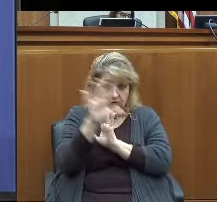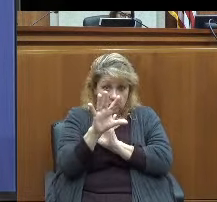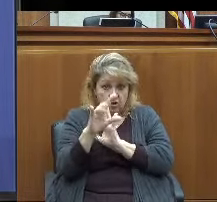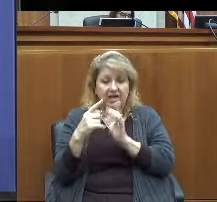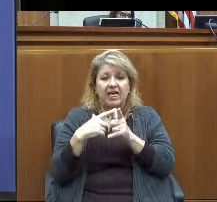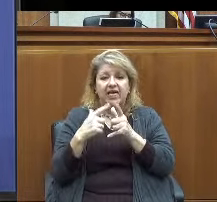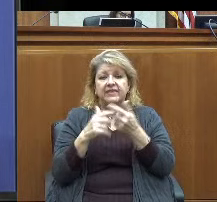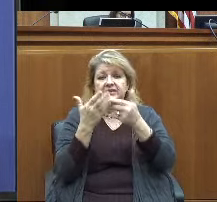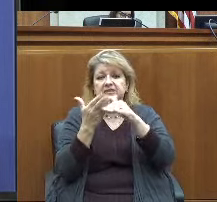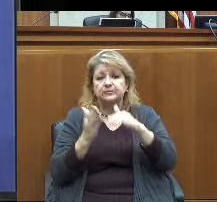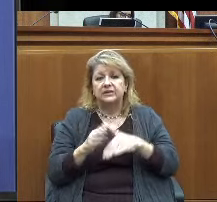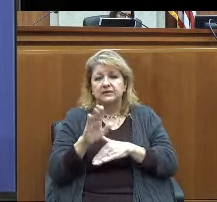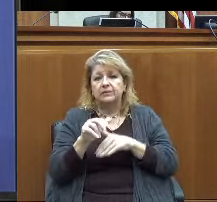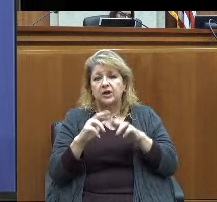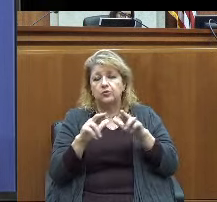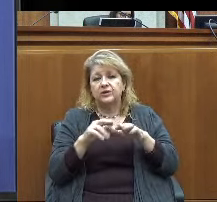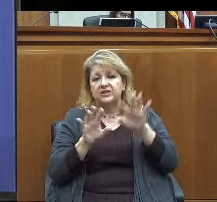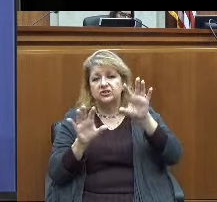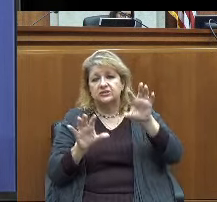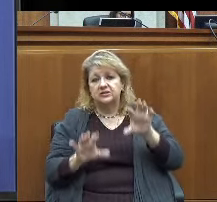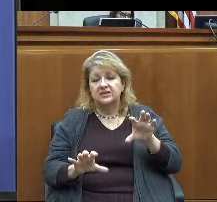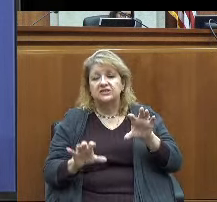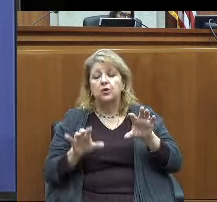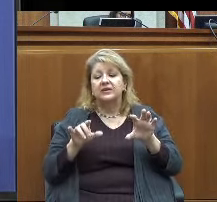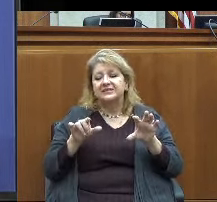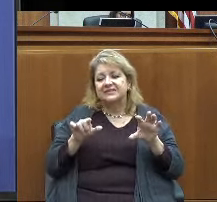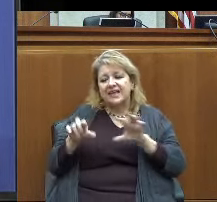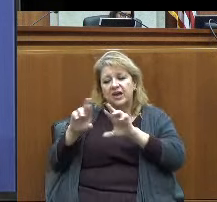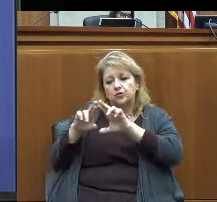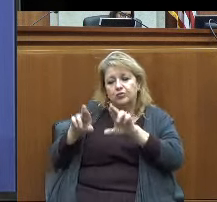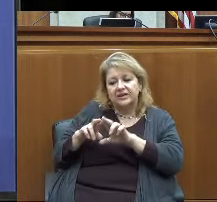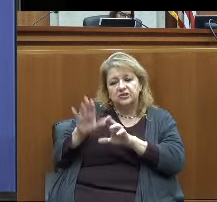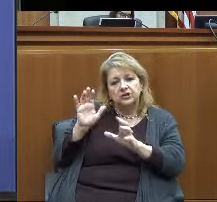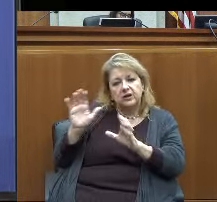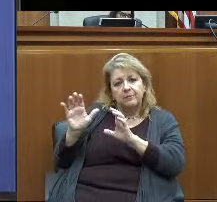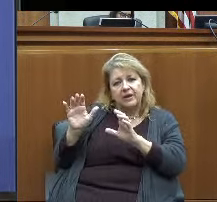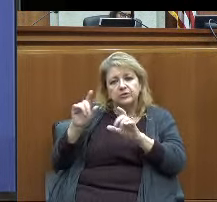data based on that region and then they show a comparison to the state.